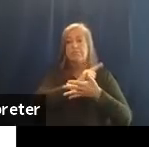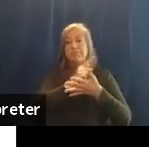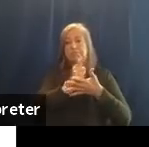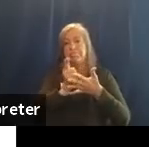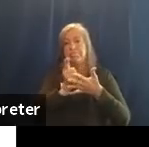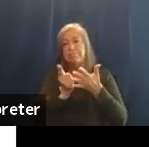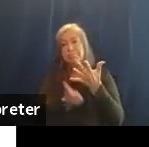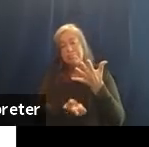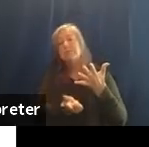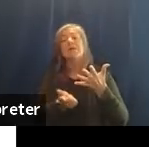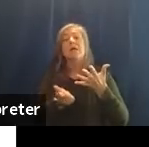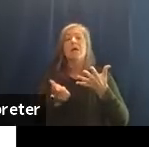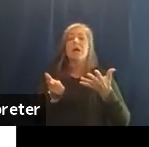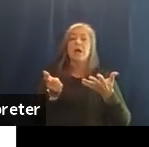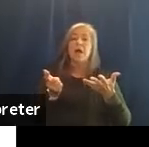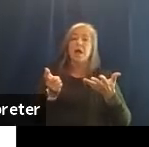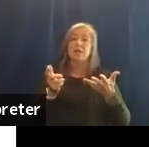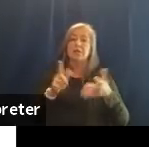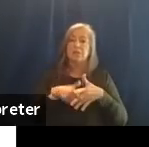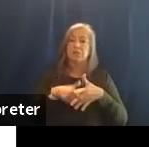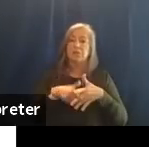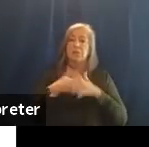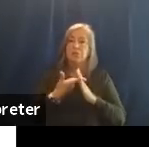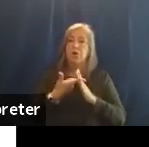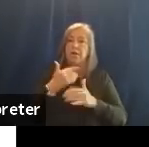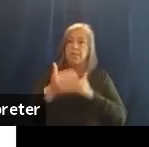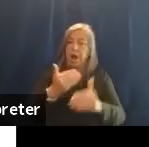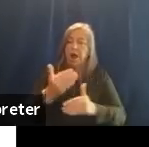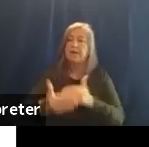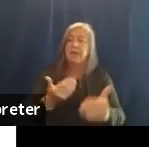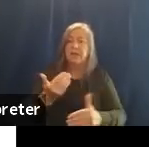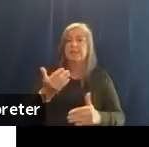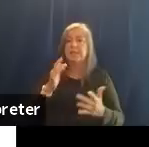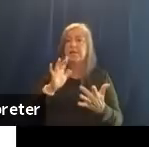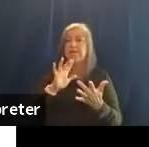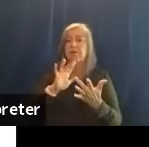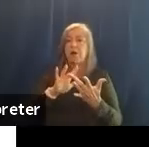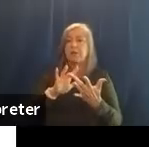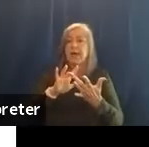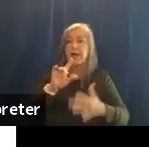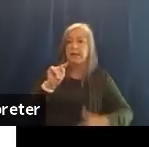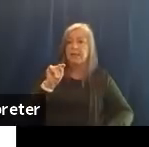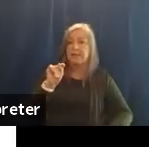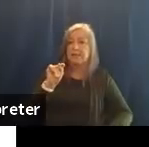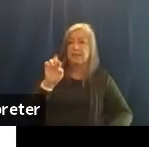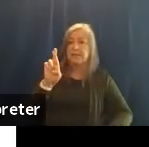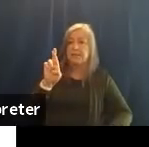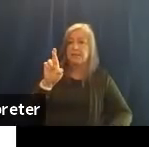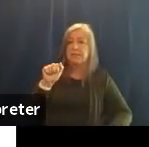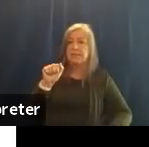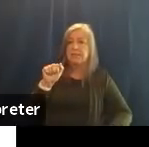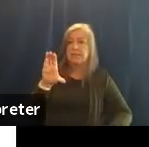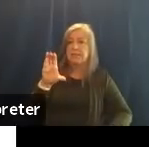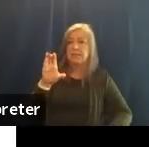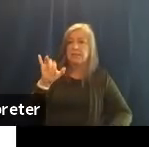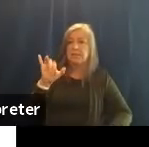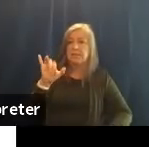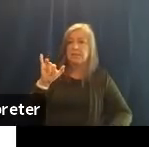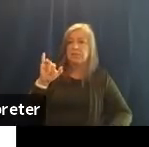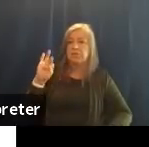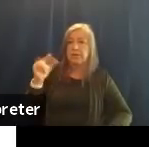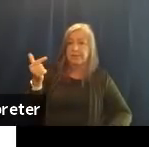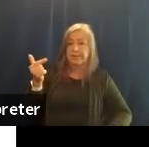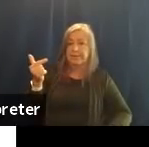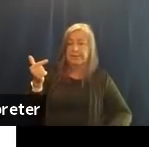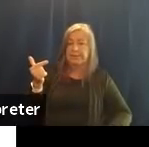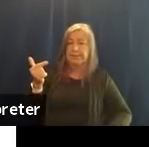and starting the process of contact tracing. And so I want to let everybody